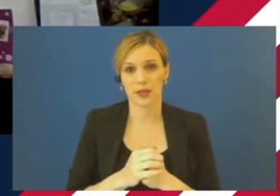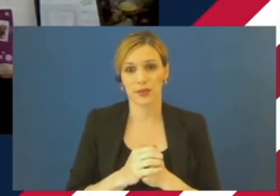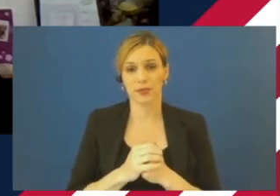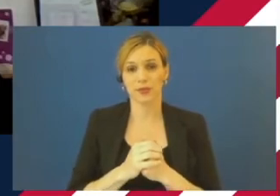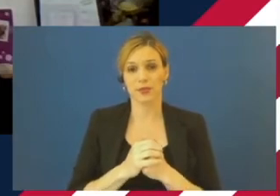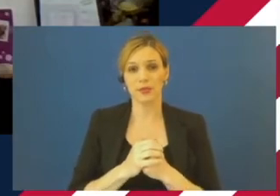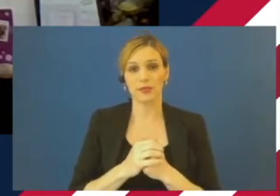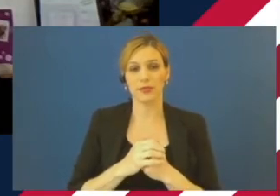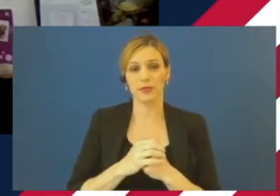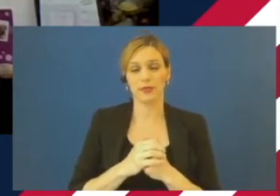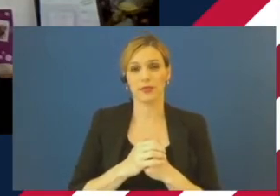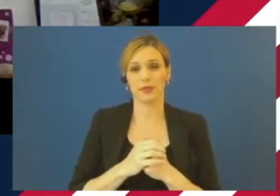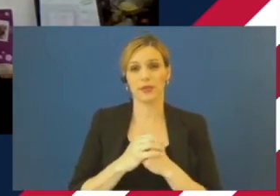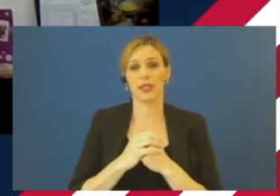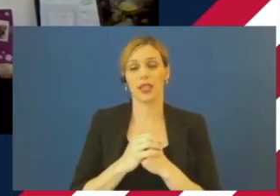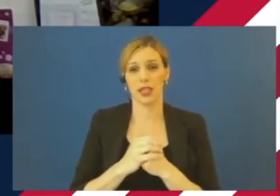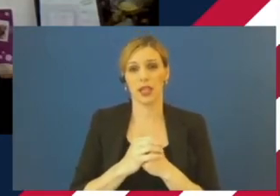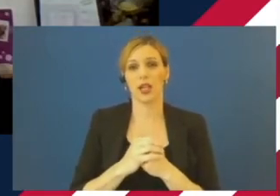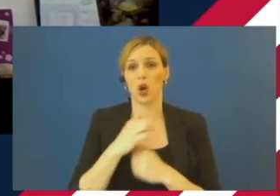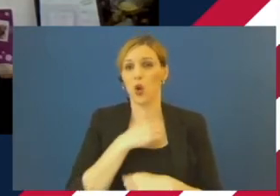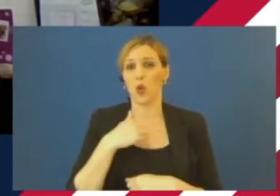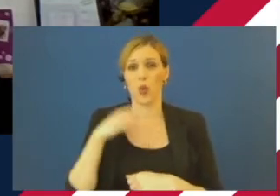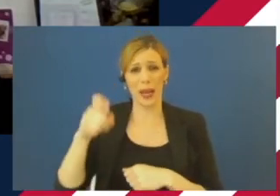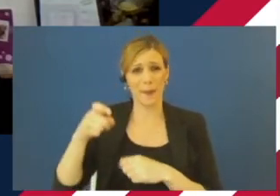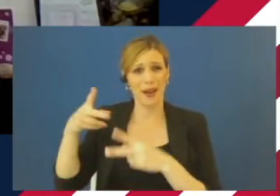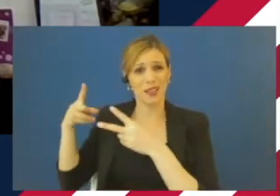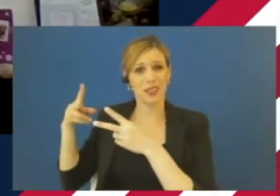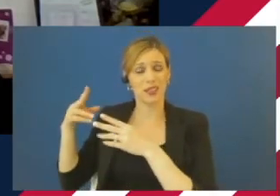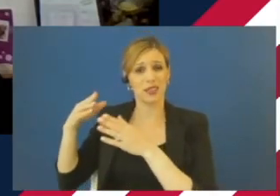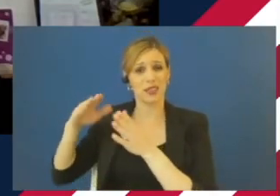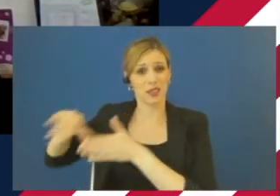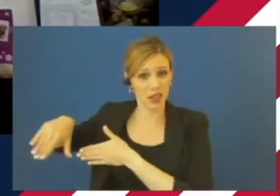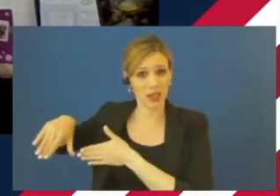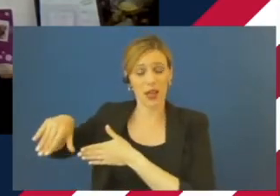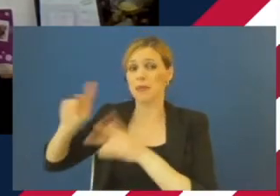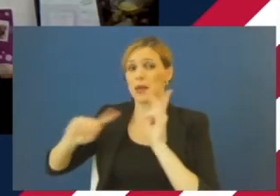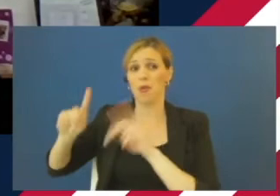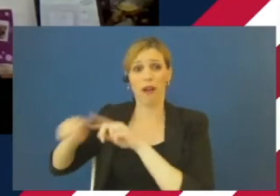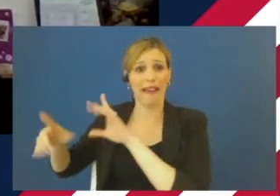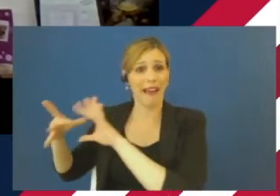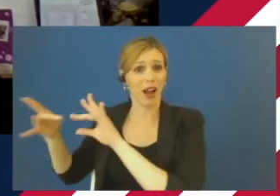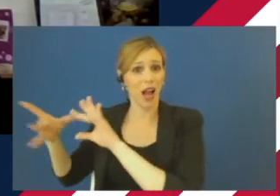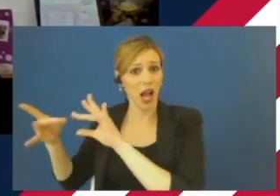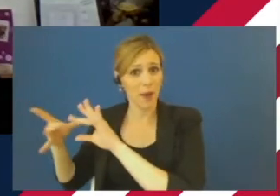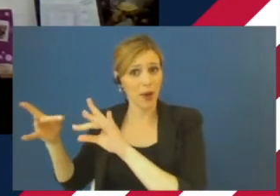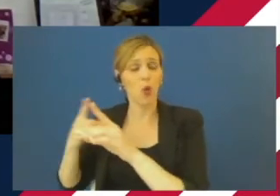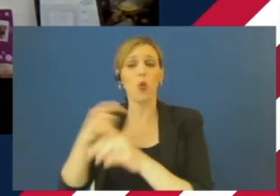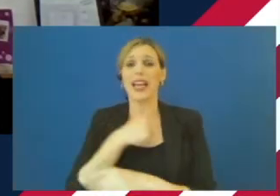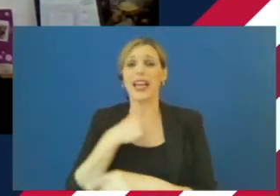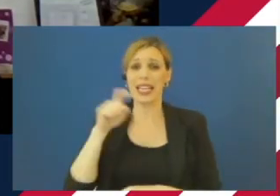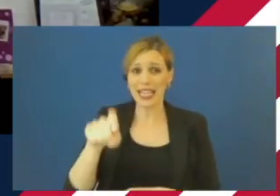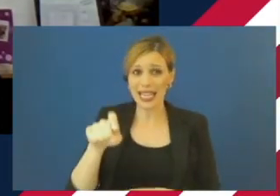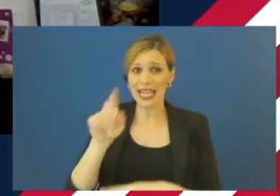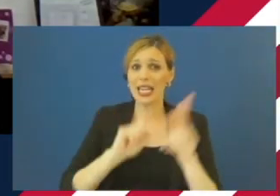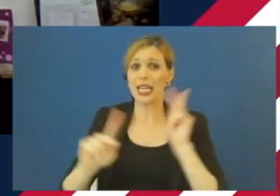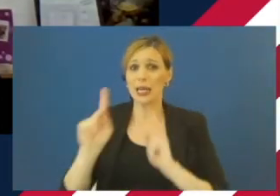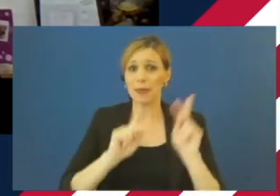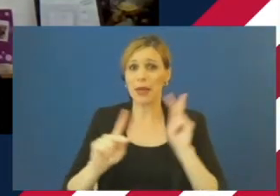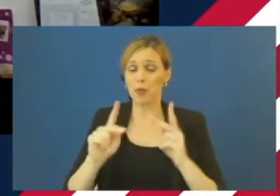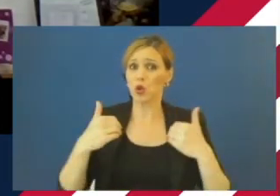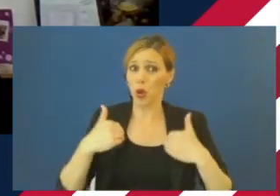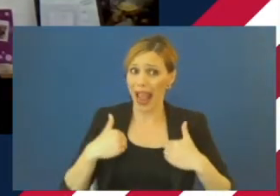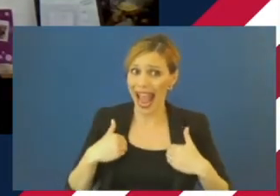comment periods to the normal allowable time to give people an opportunity to speak up. So